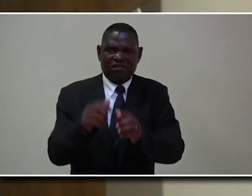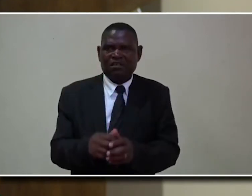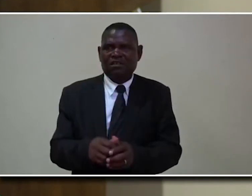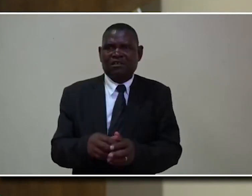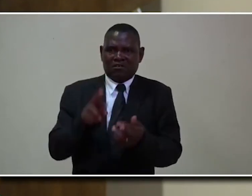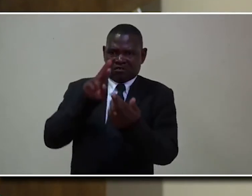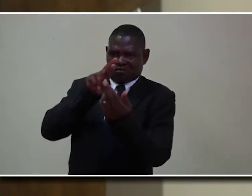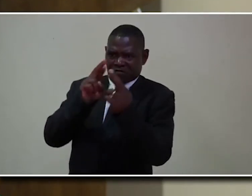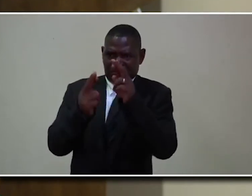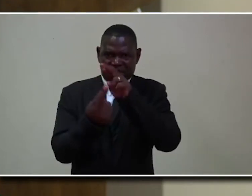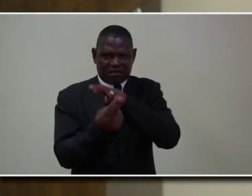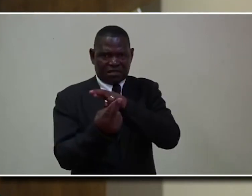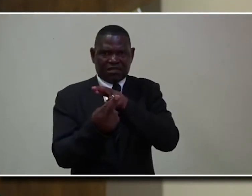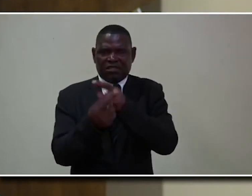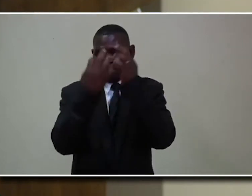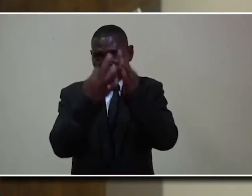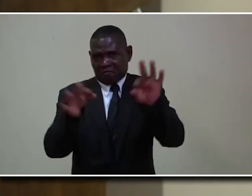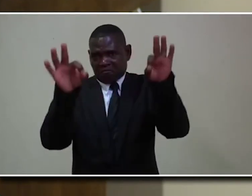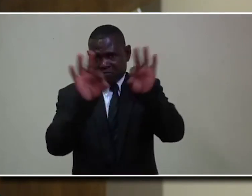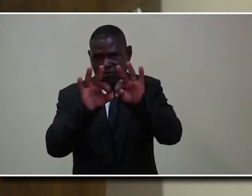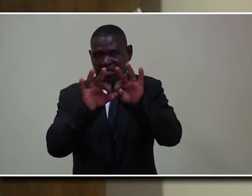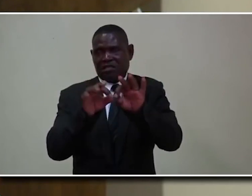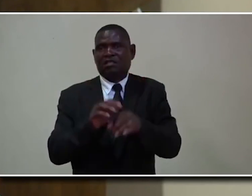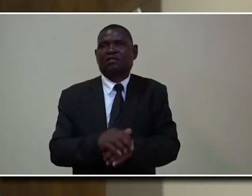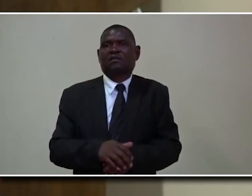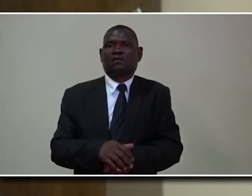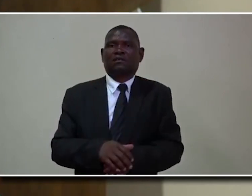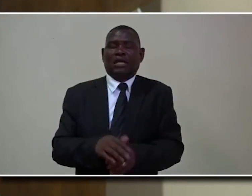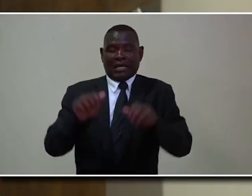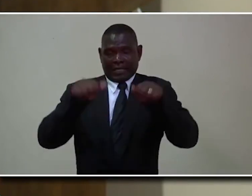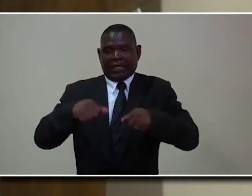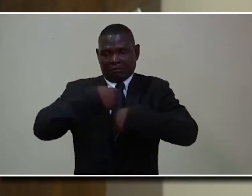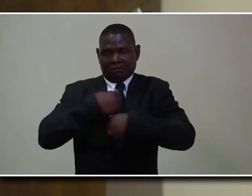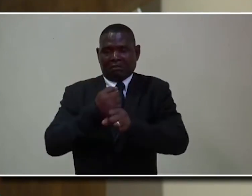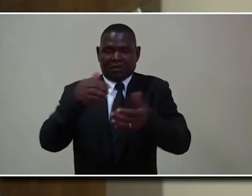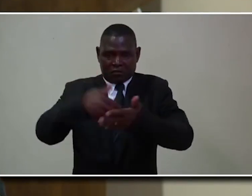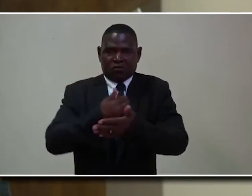important. Kulapa ndi chinthu chofunikira. And establish a new direction. Na